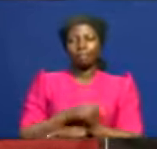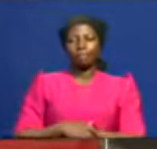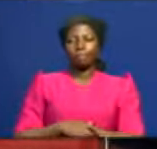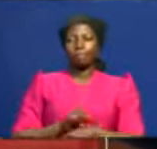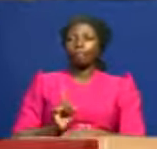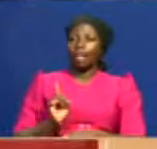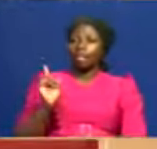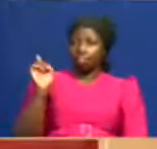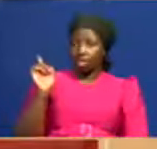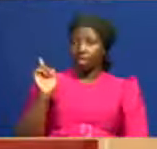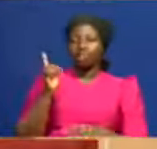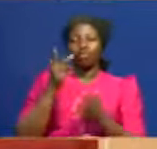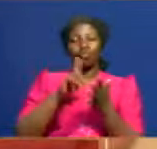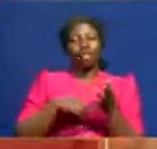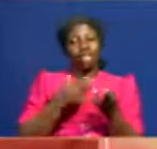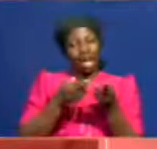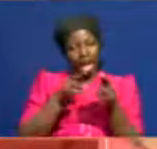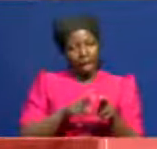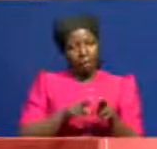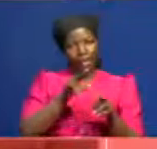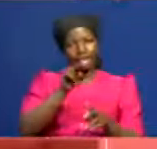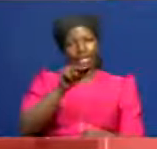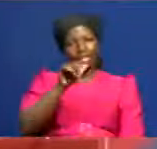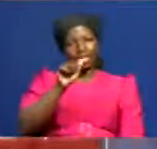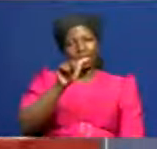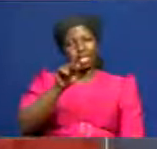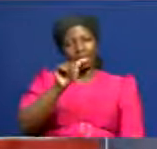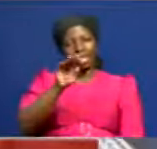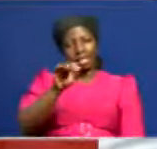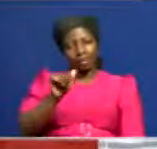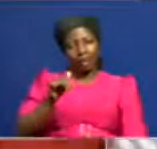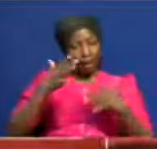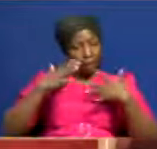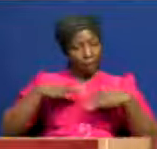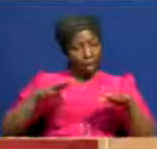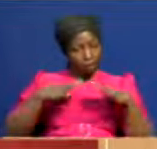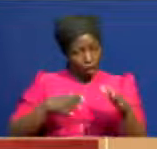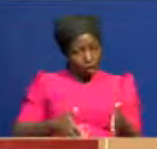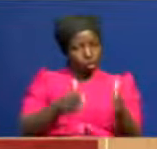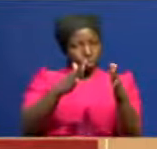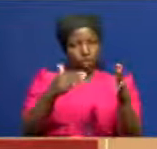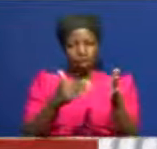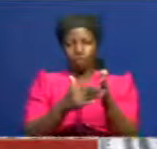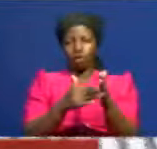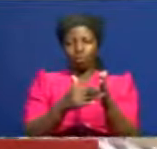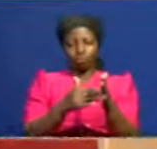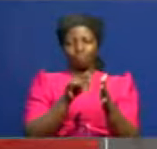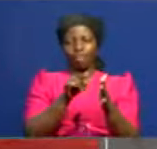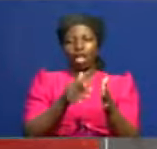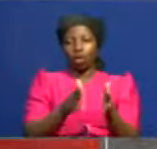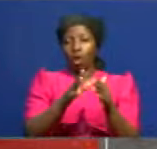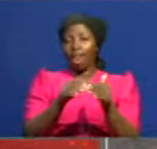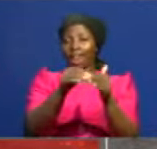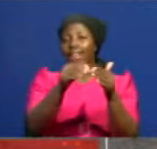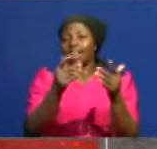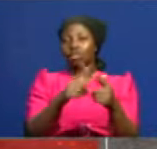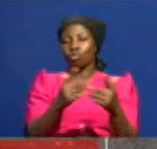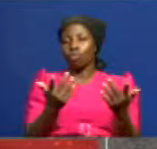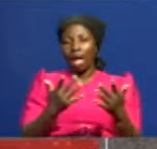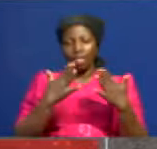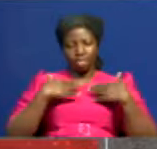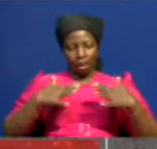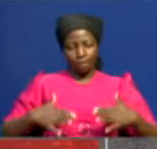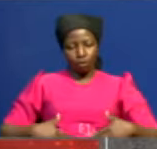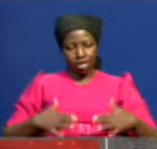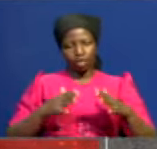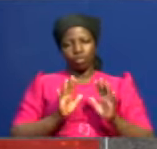These were the scenes in Nyacaba. The residents barricaded the road leading to where the body was abandoned. The